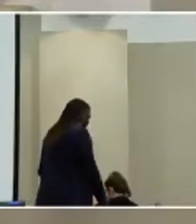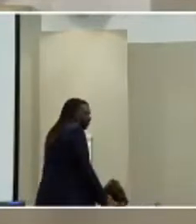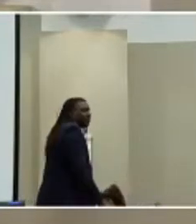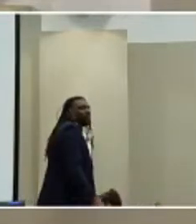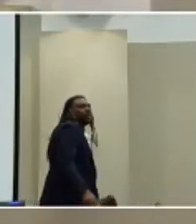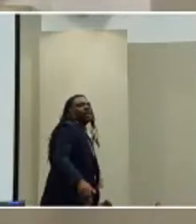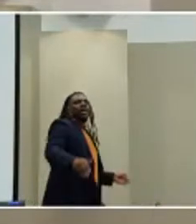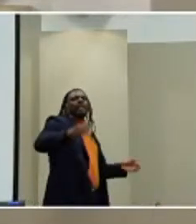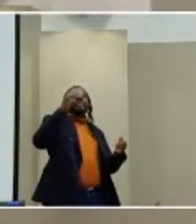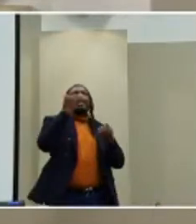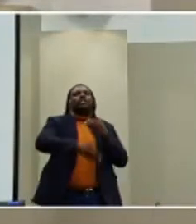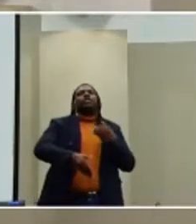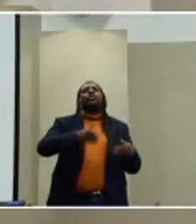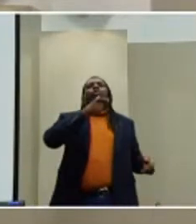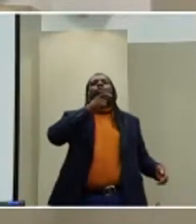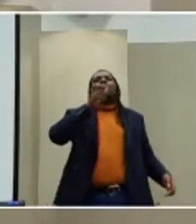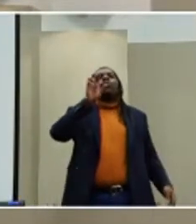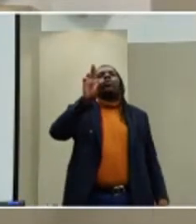Next is Raymond Torrent.